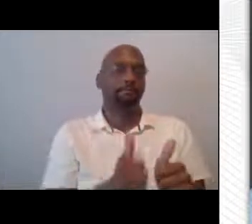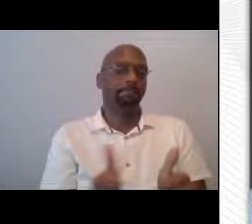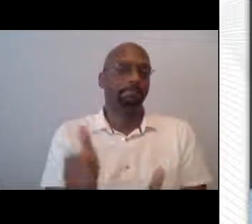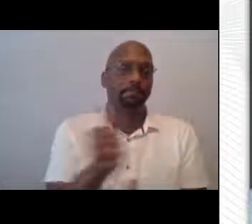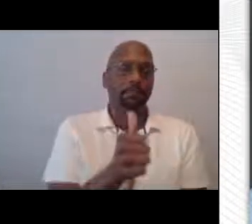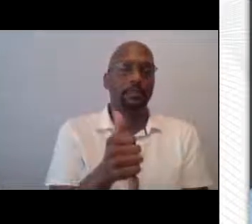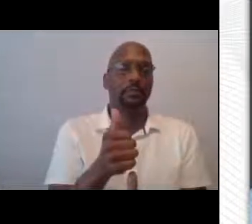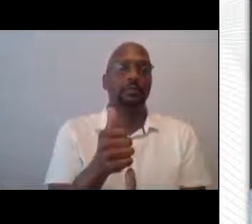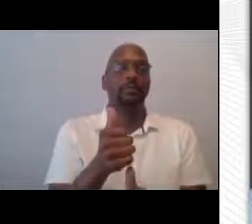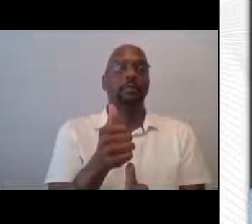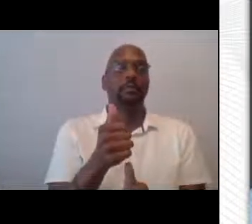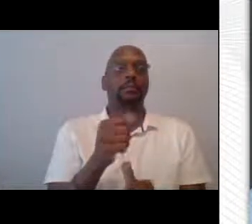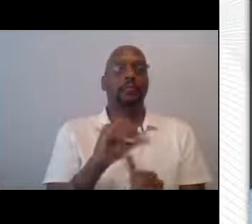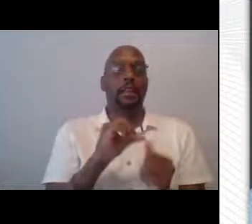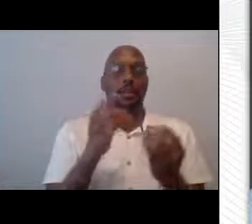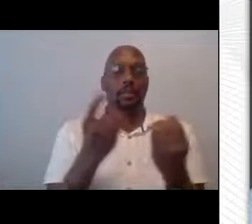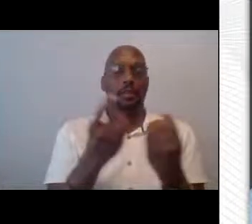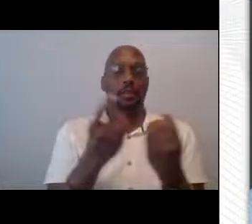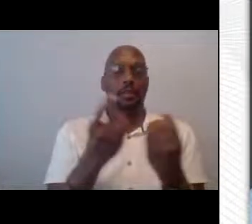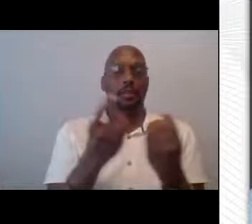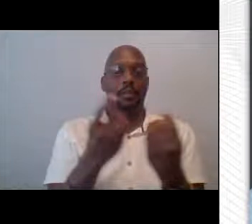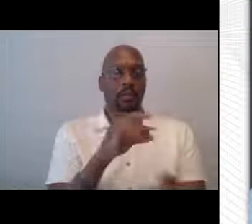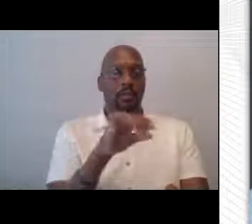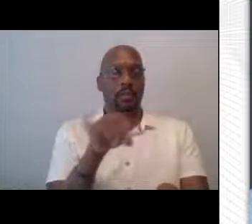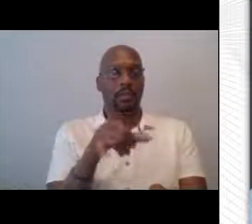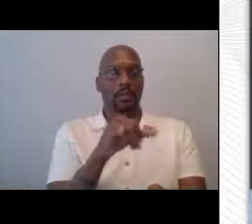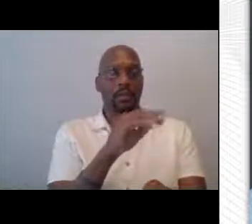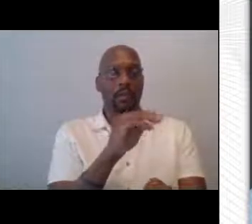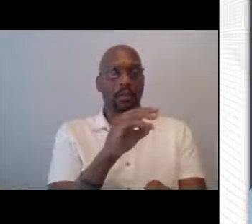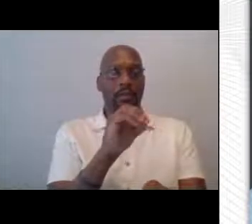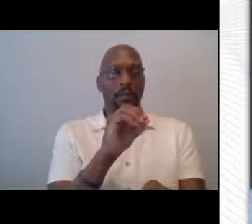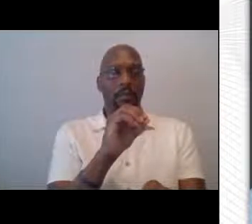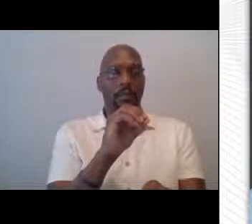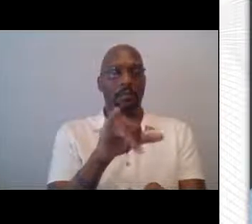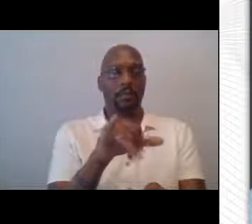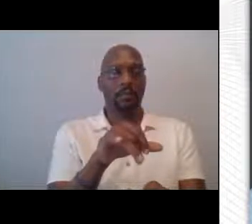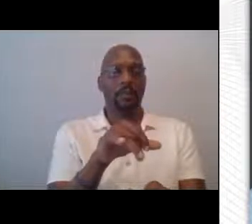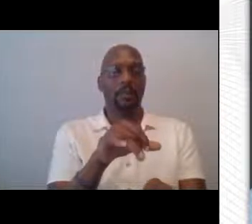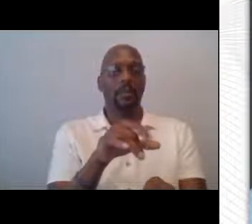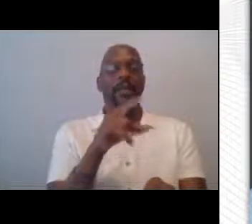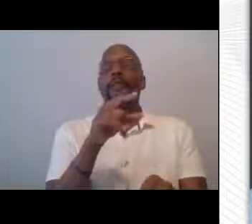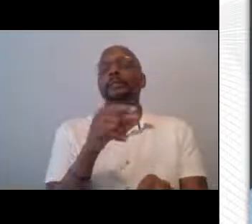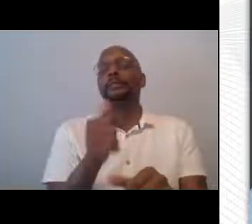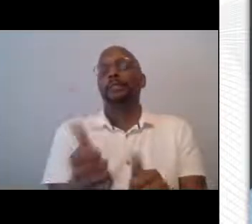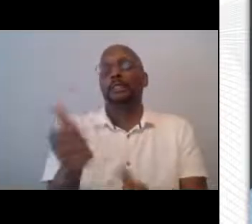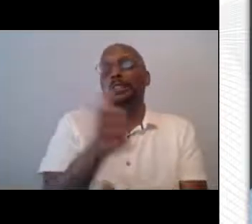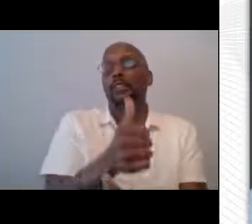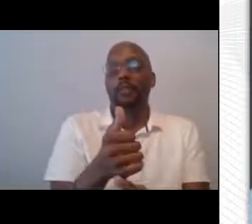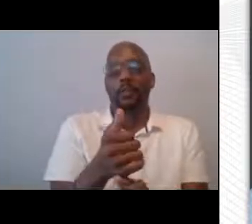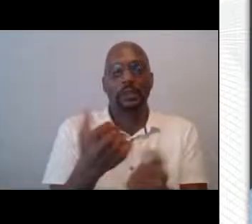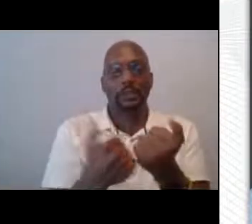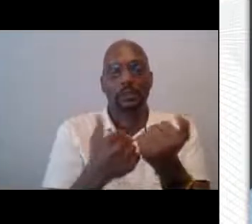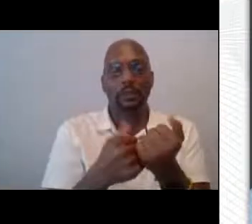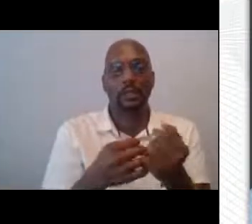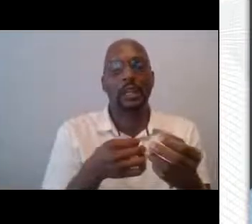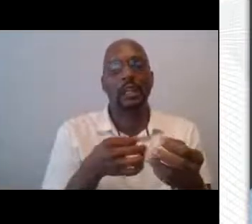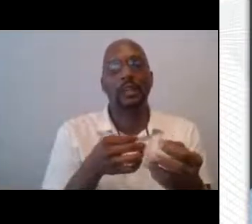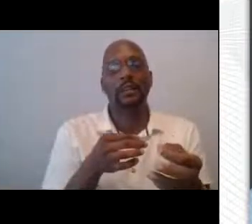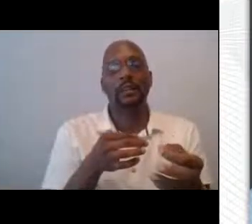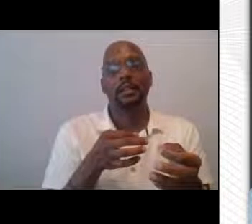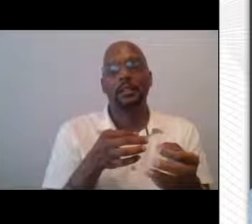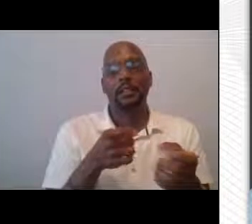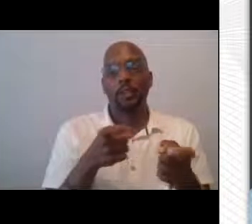department, I'm pleased to share that Jimmy O'Day has been appointed as our Assistant Deputy Director for Transportation